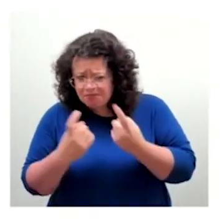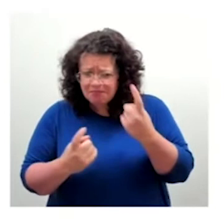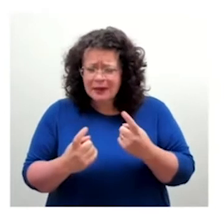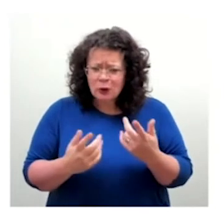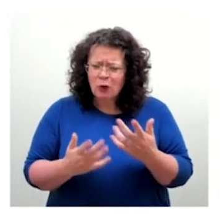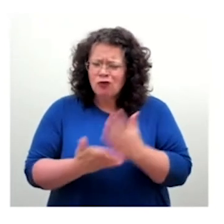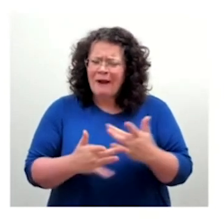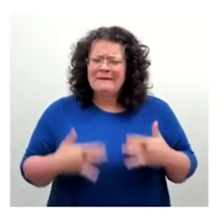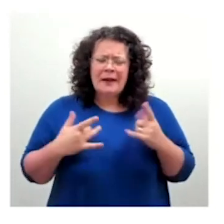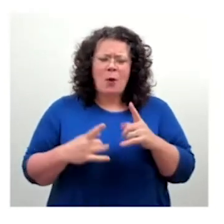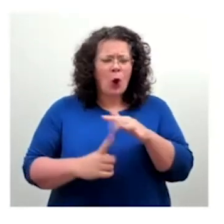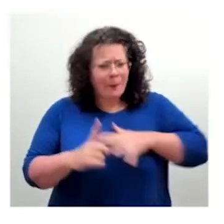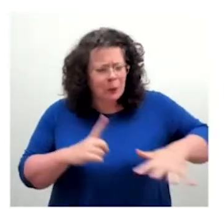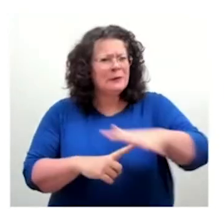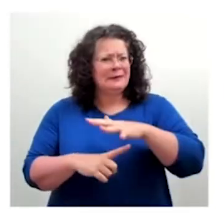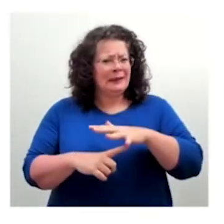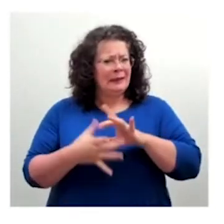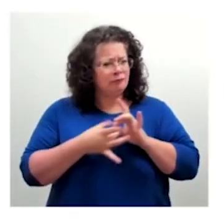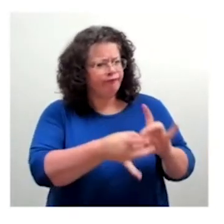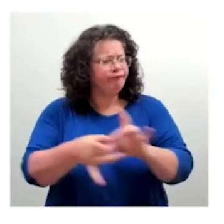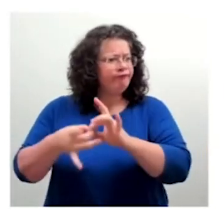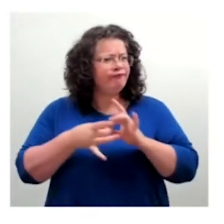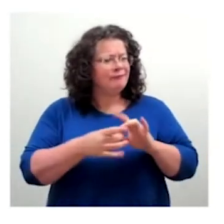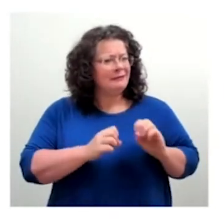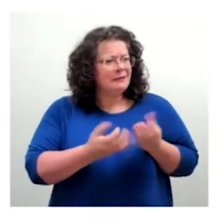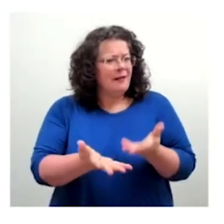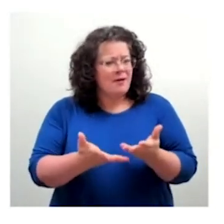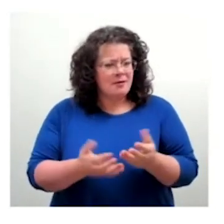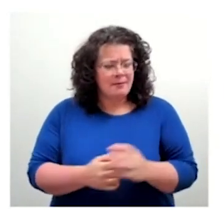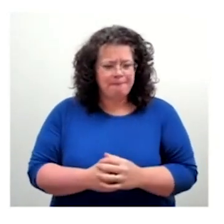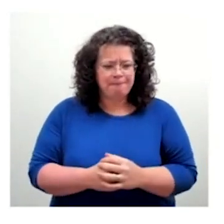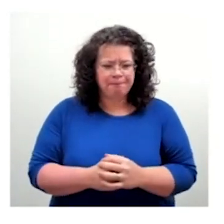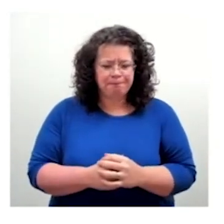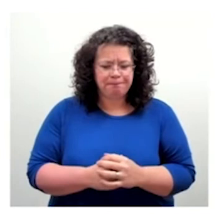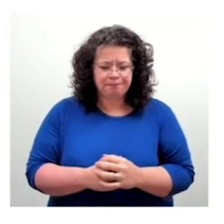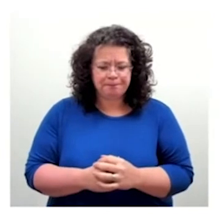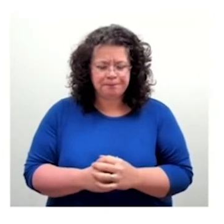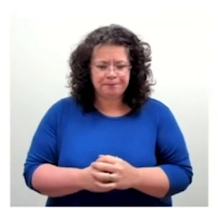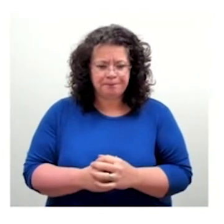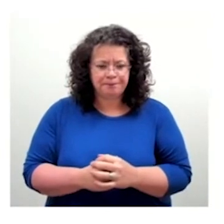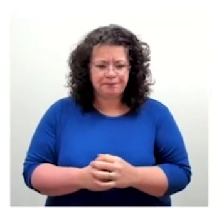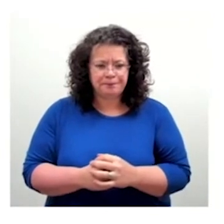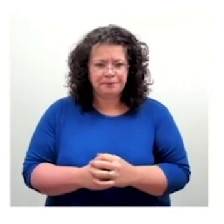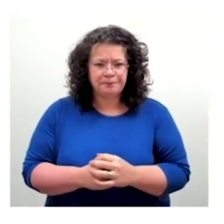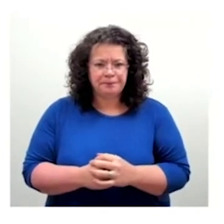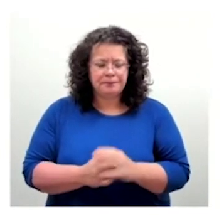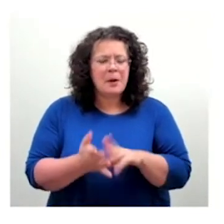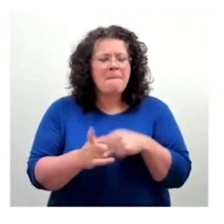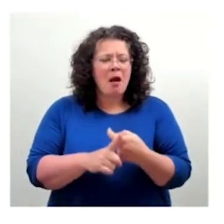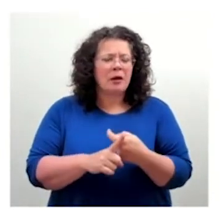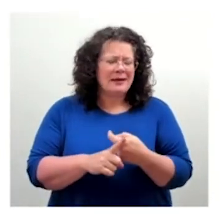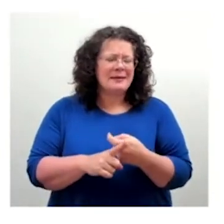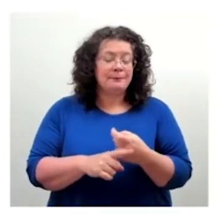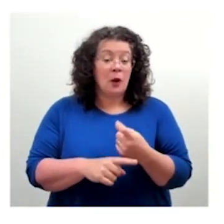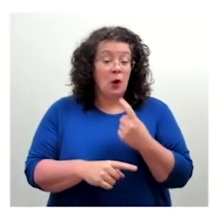Yeah. Very good. And I think I mean we were saying it's the limit of 300 was the reason we did meetings that